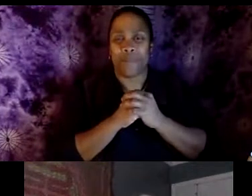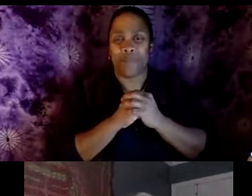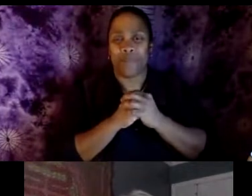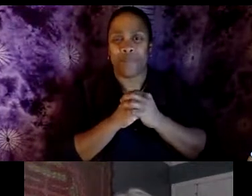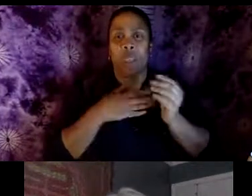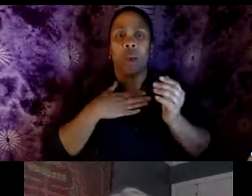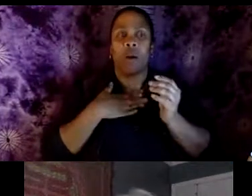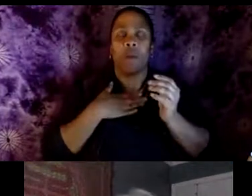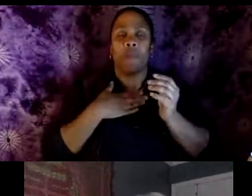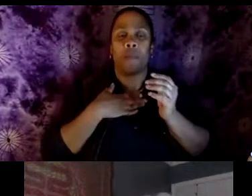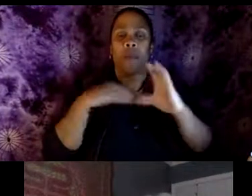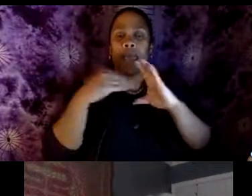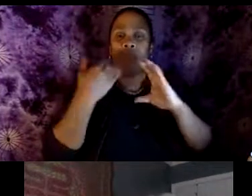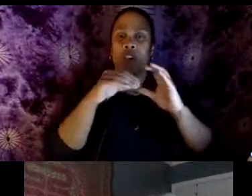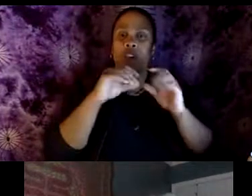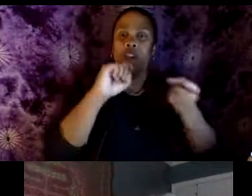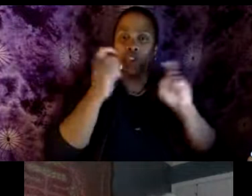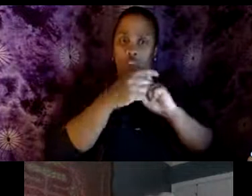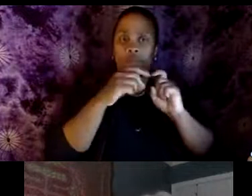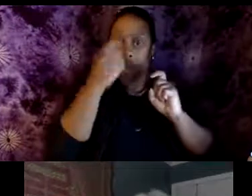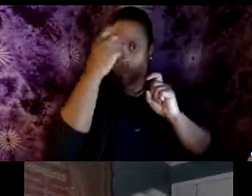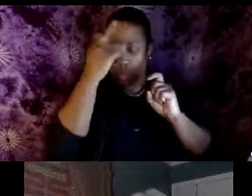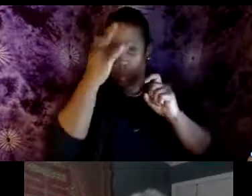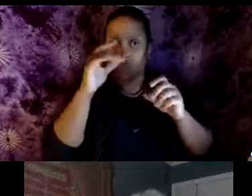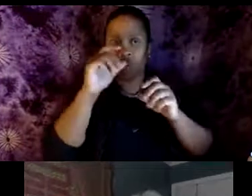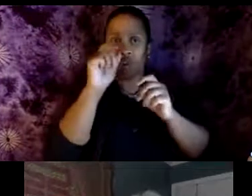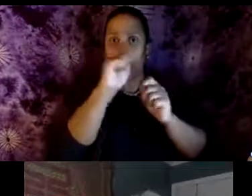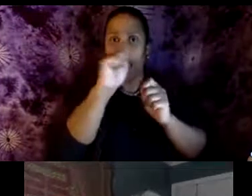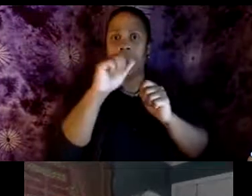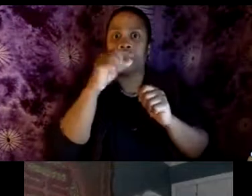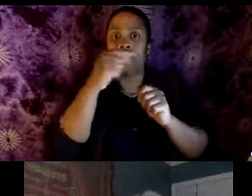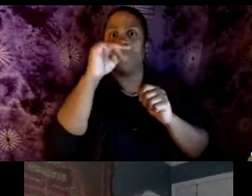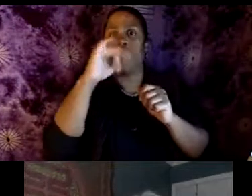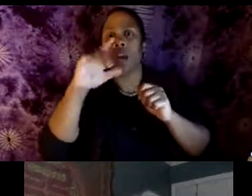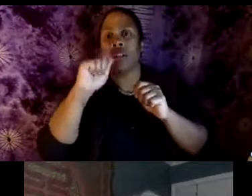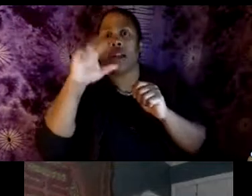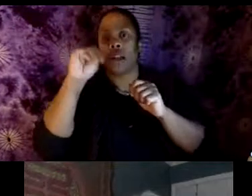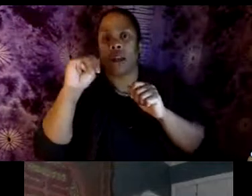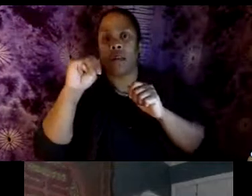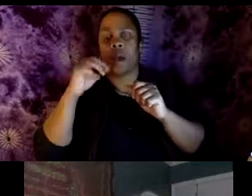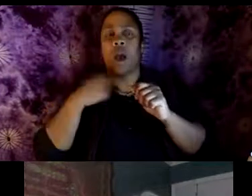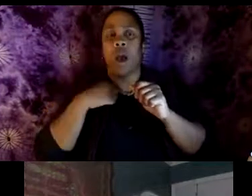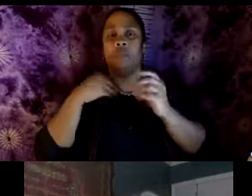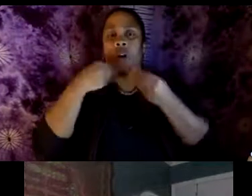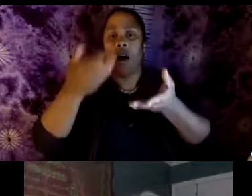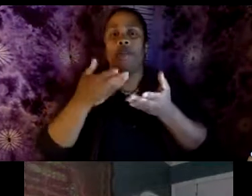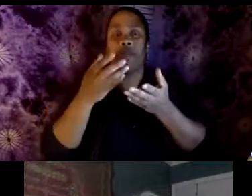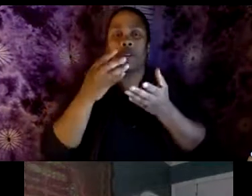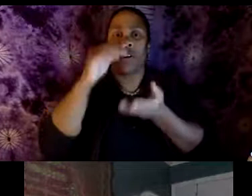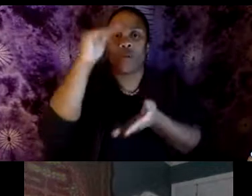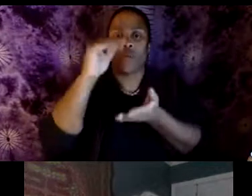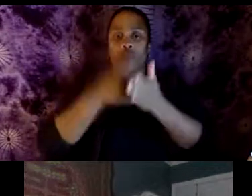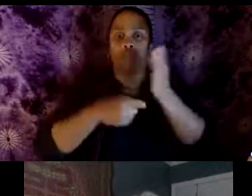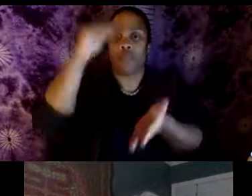is theshiftwitch@gmail.com. And tonight I'm offering that reduced rate of $35 for